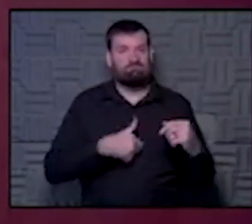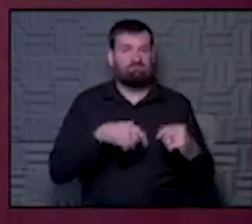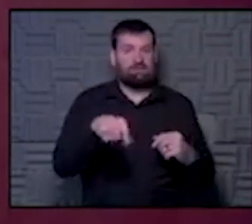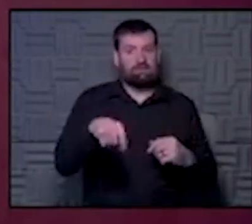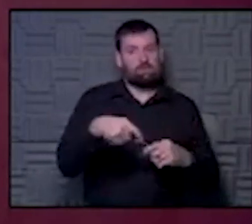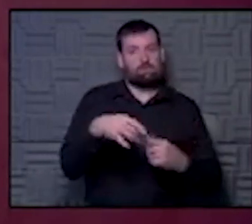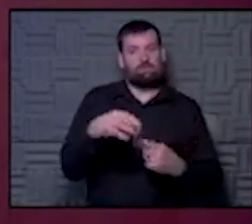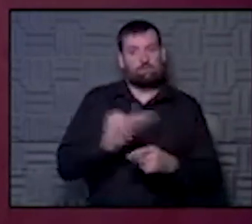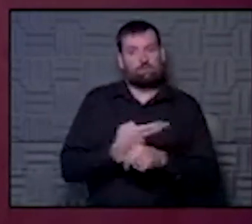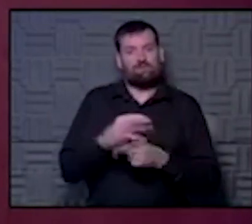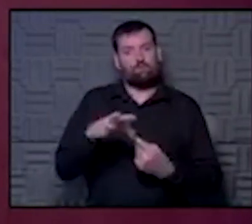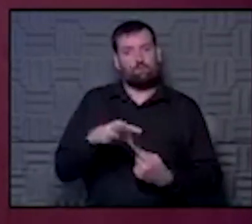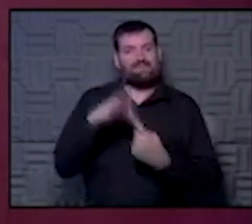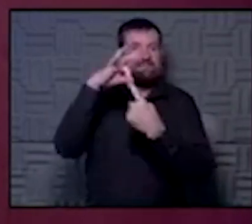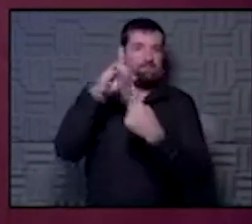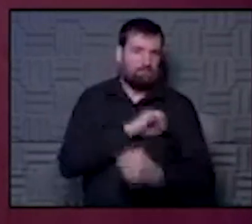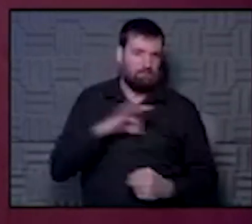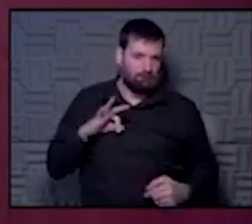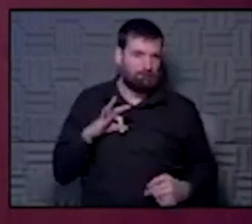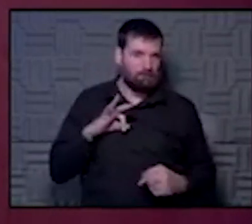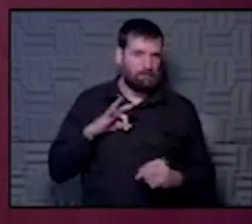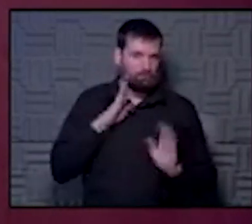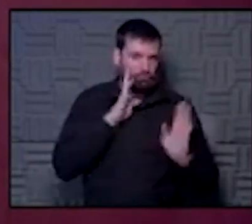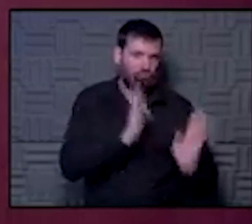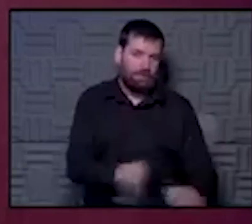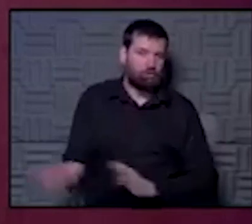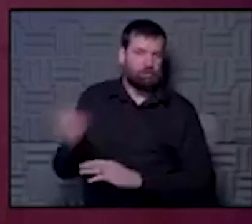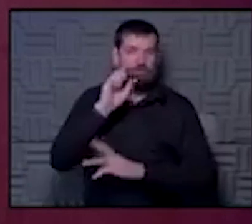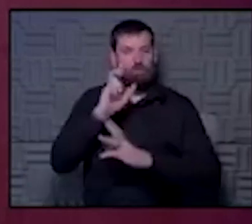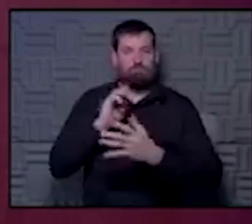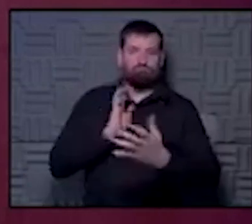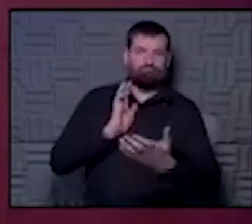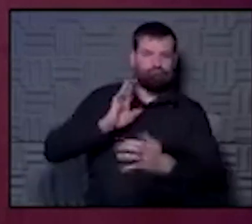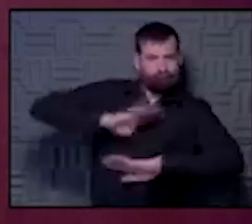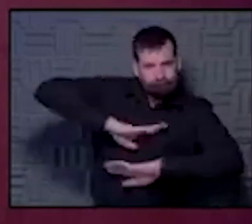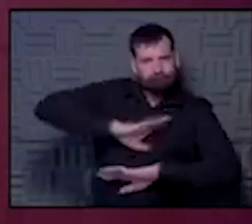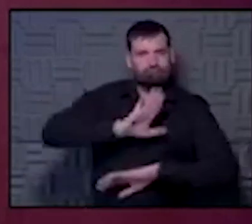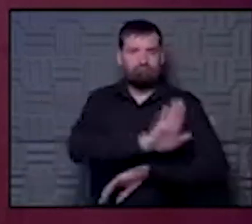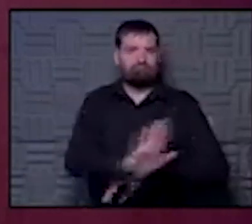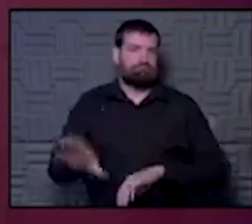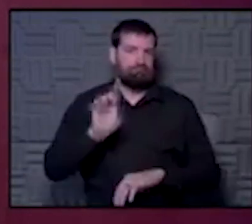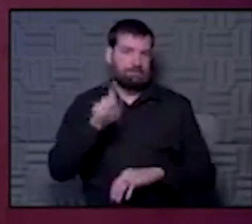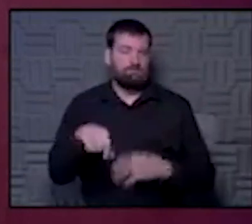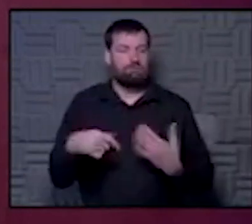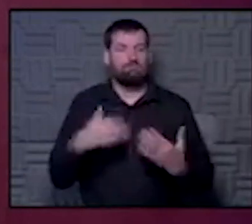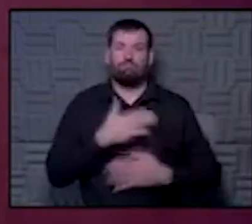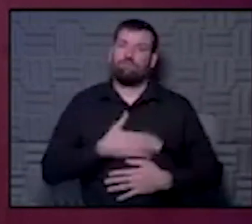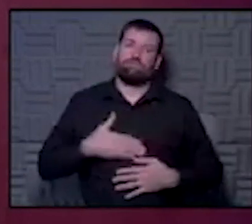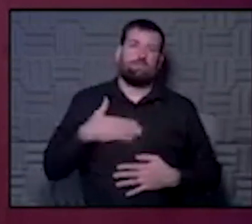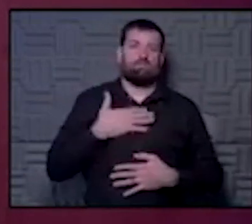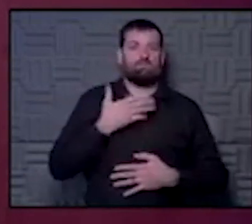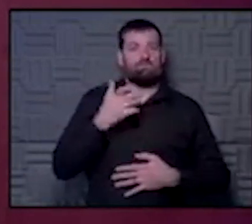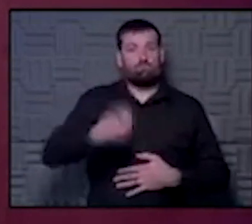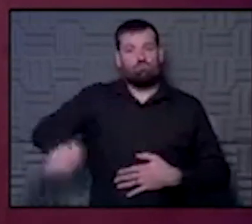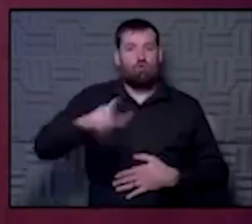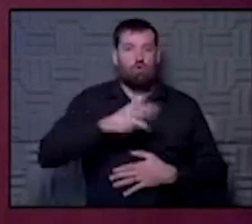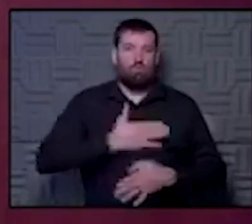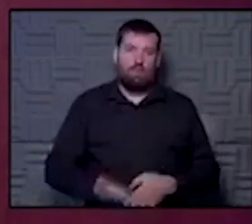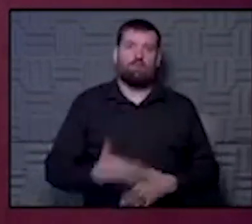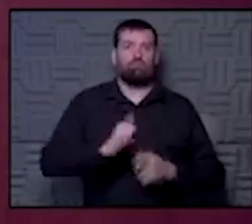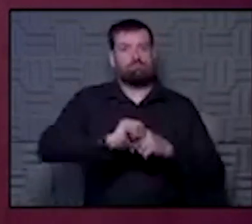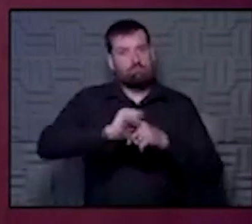unique staffing strategies to meet the patient demand. And, you know, we really appreciate everyone who was willing to cross-train and help out during